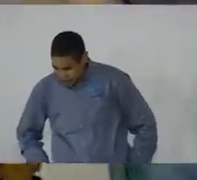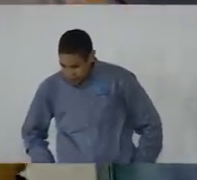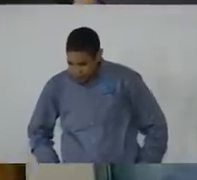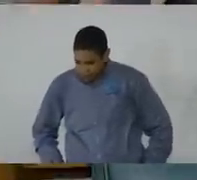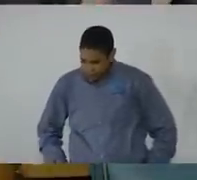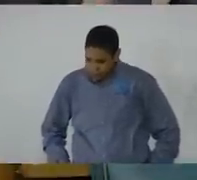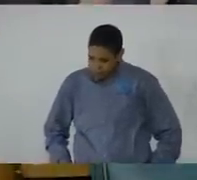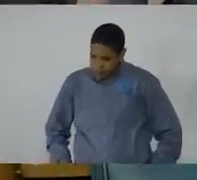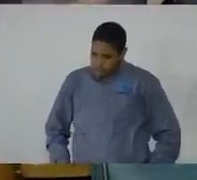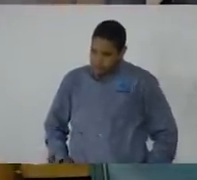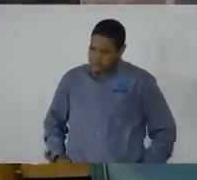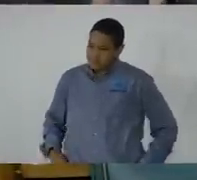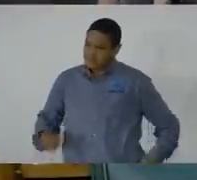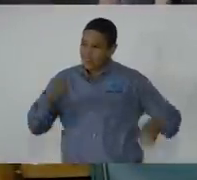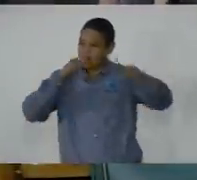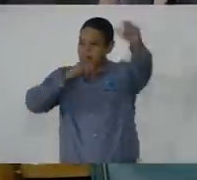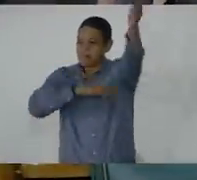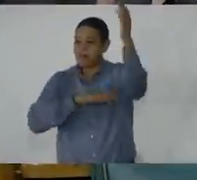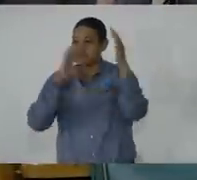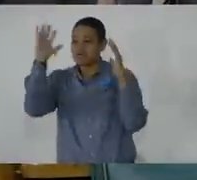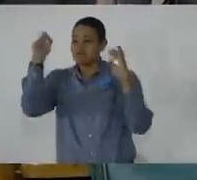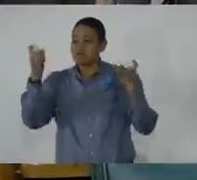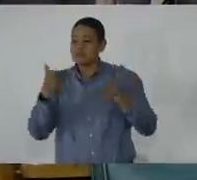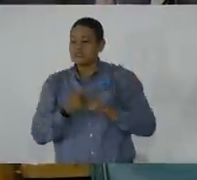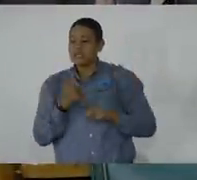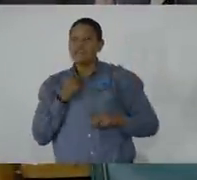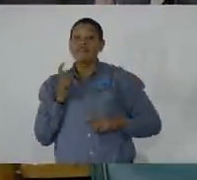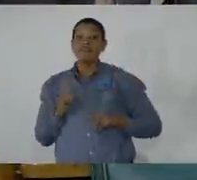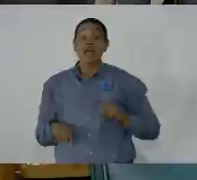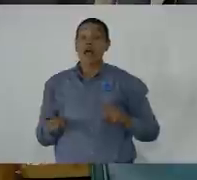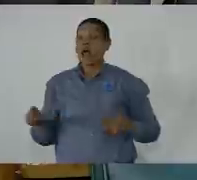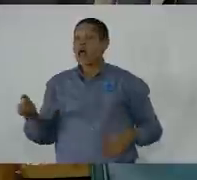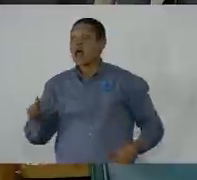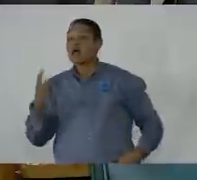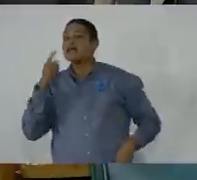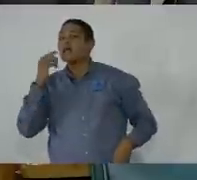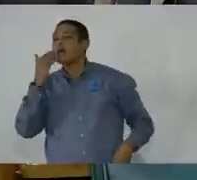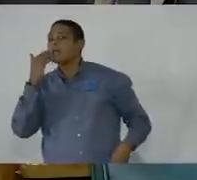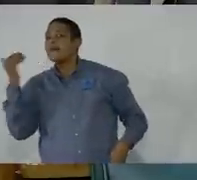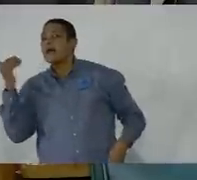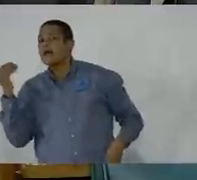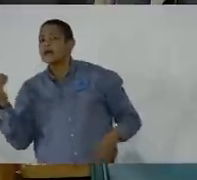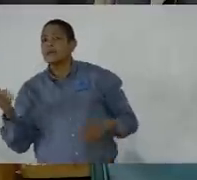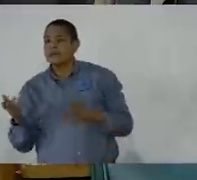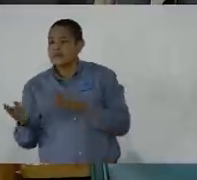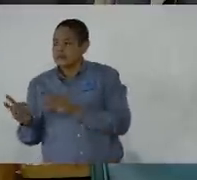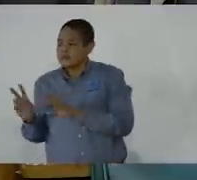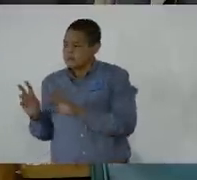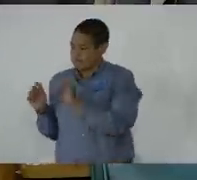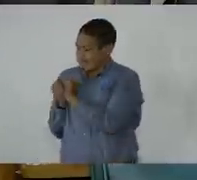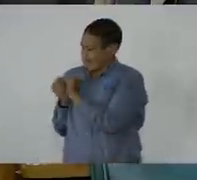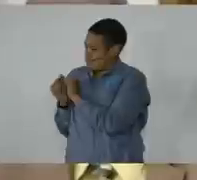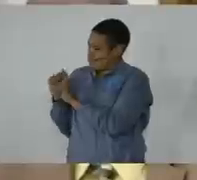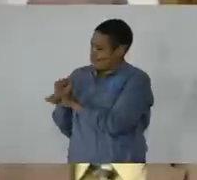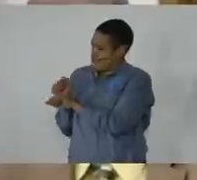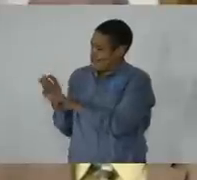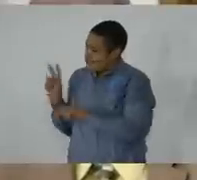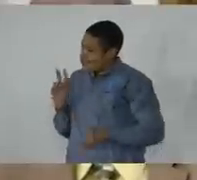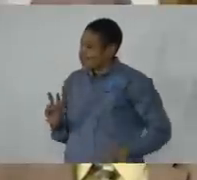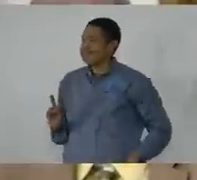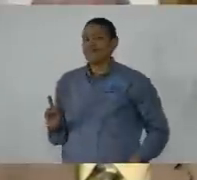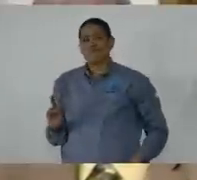Madam Speaker, I could not have asked for a better companion,